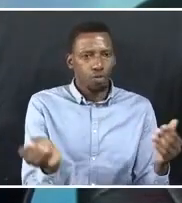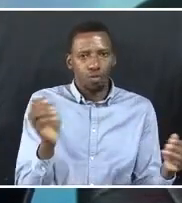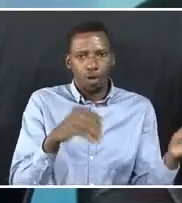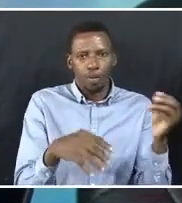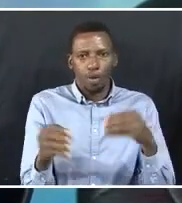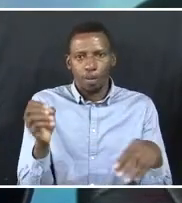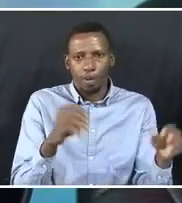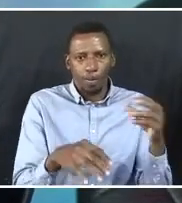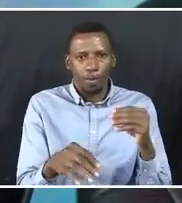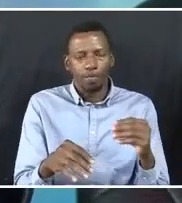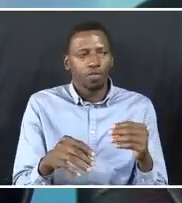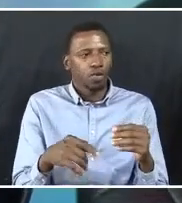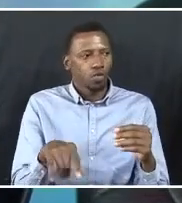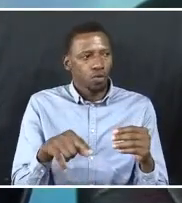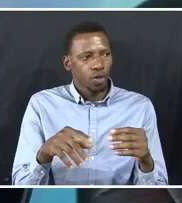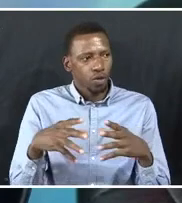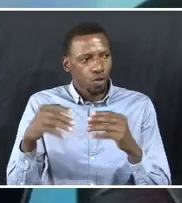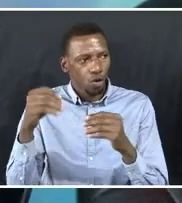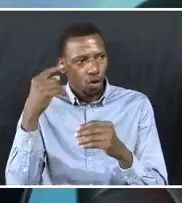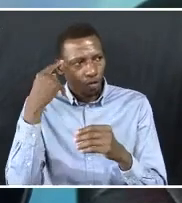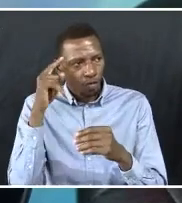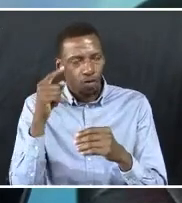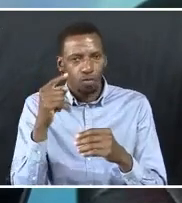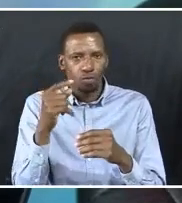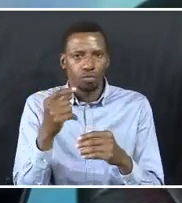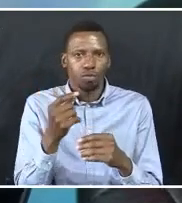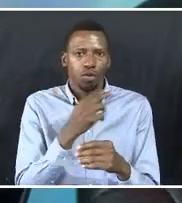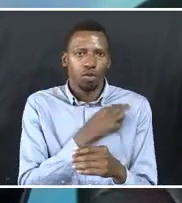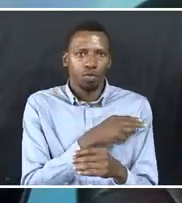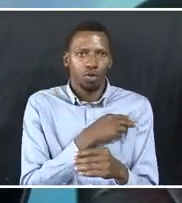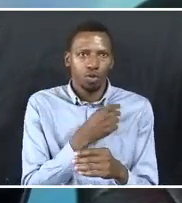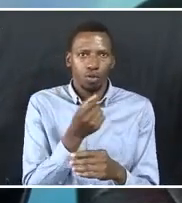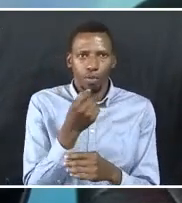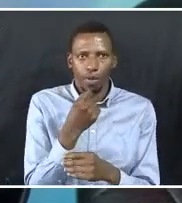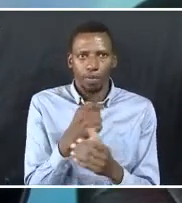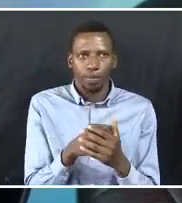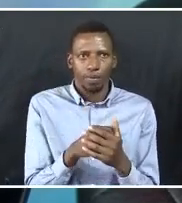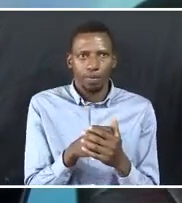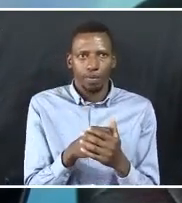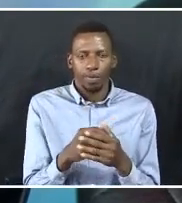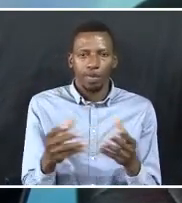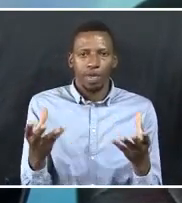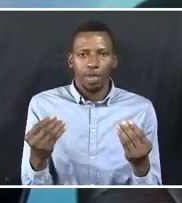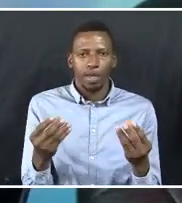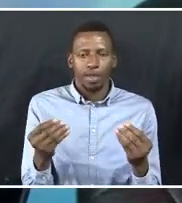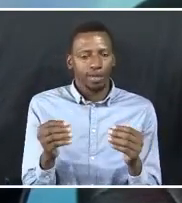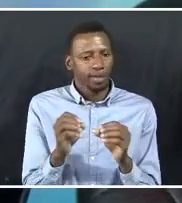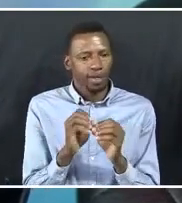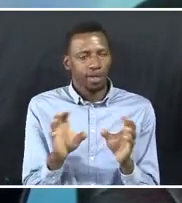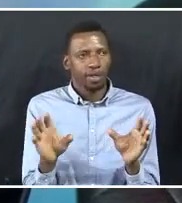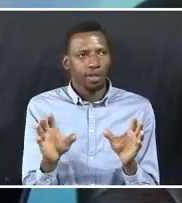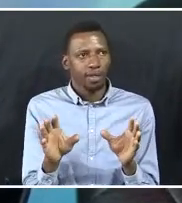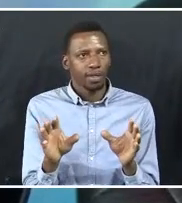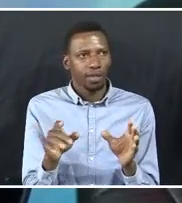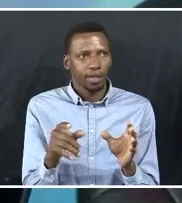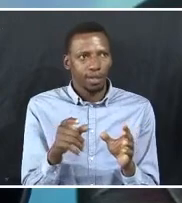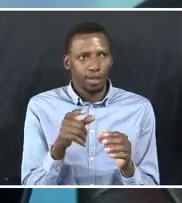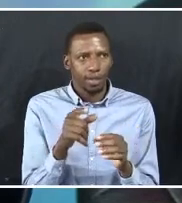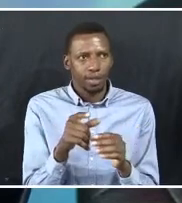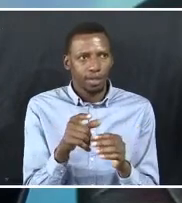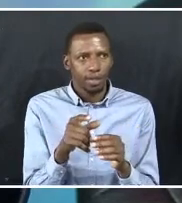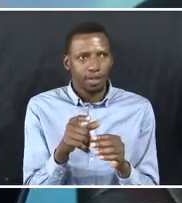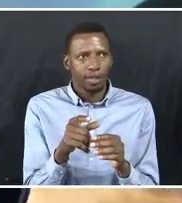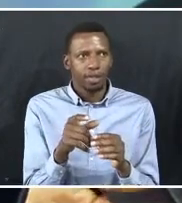went for treatment. It is not an easy treatment. Another misconception that people may have is that they do a